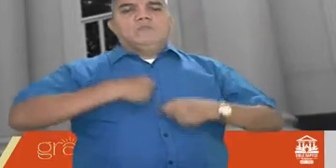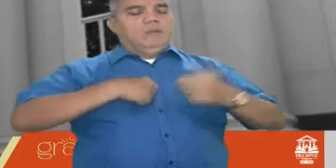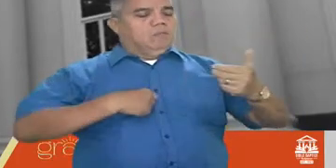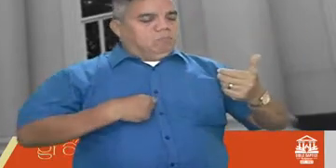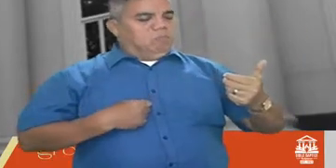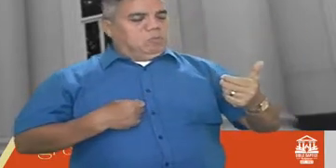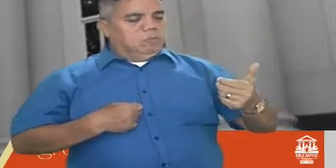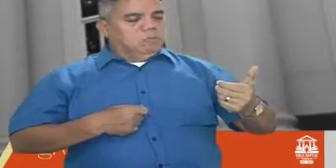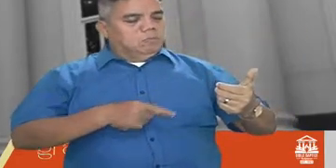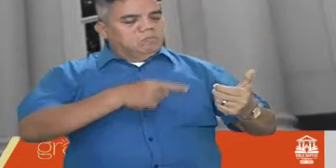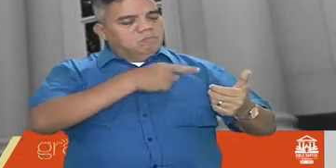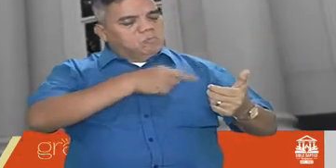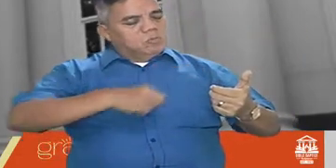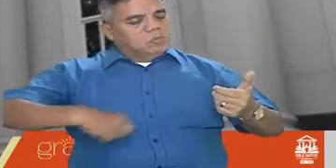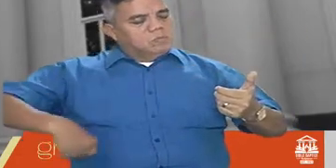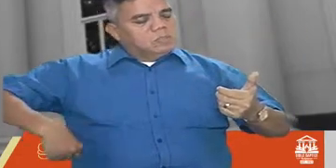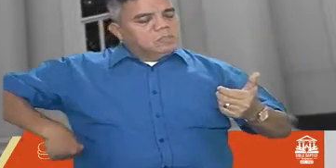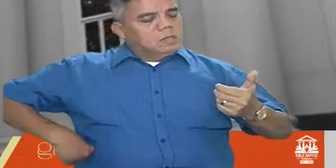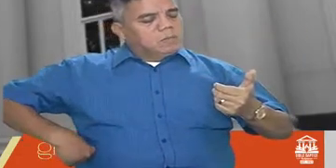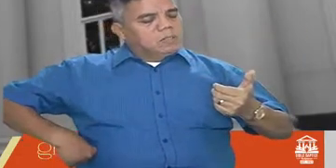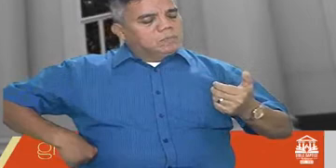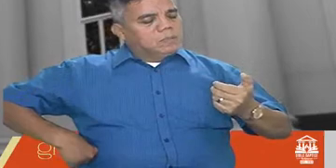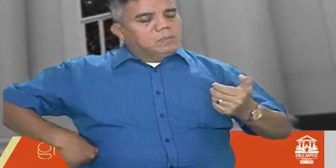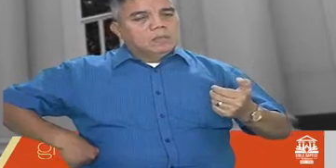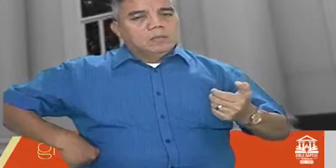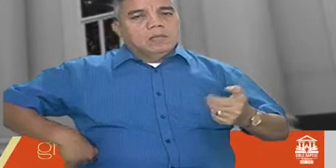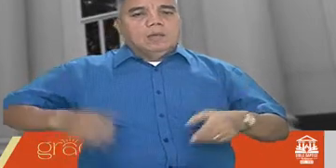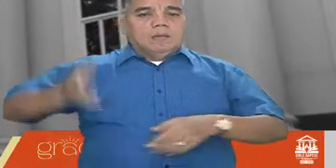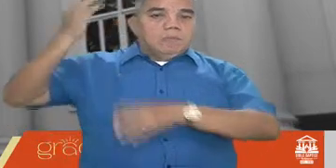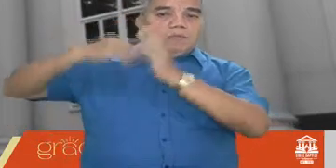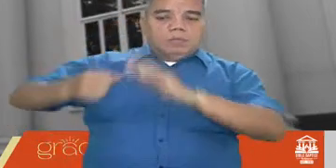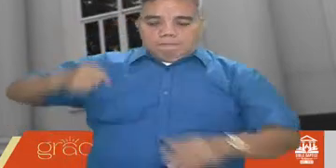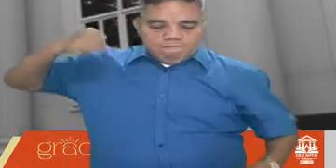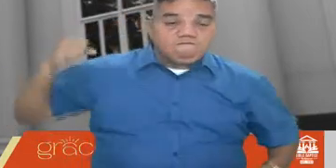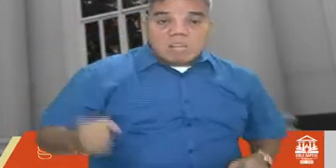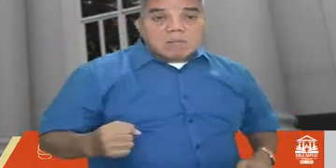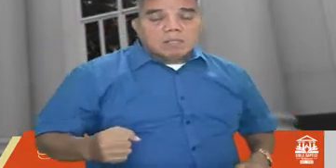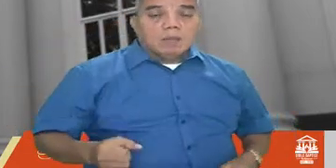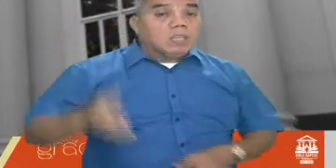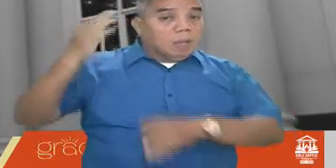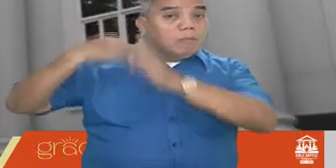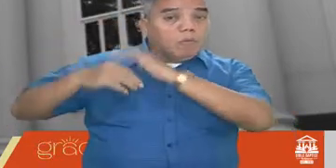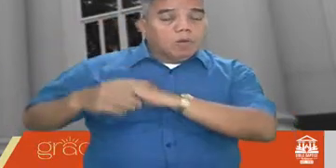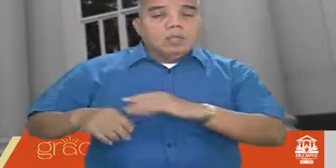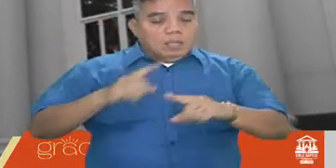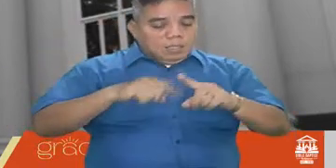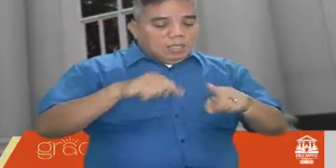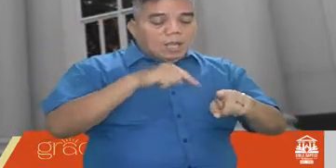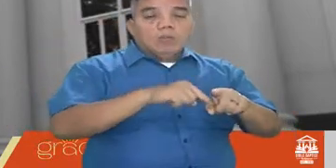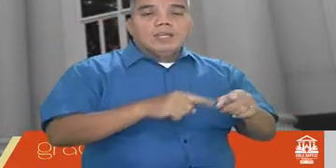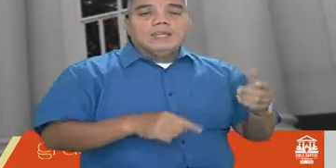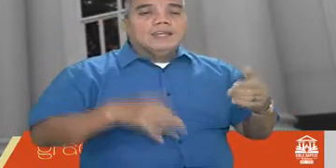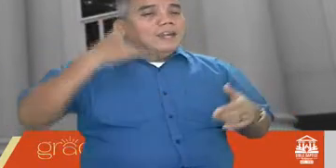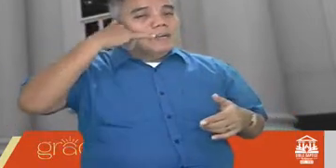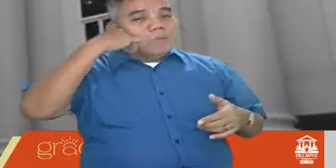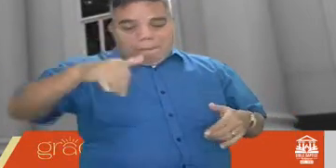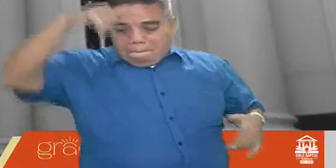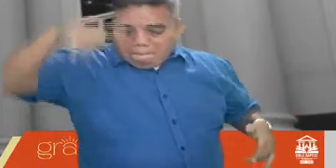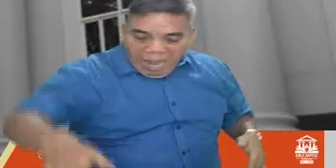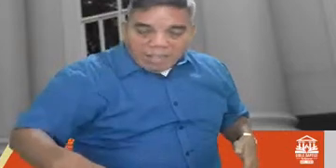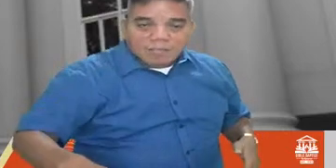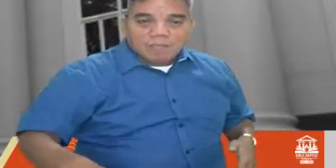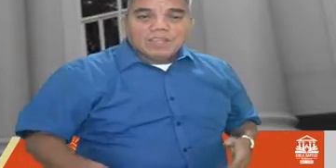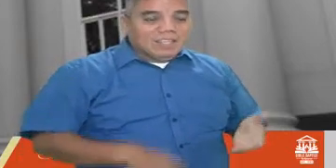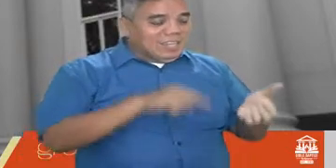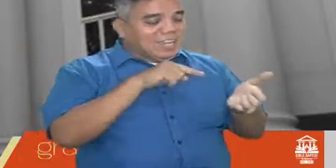na yung ta. Uy, gibundakan man ko sa una, bundak man to, no, anak man to, kaya maupaman na itong telepono, karoon di na, imurang pisli itong pak,